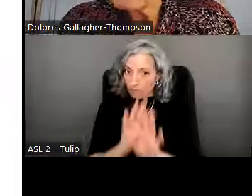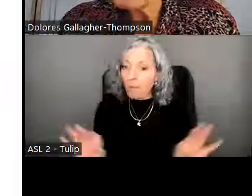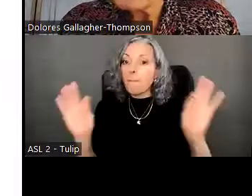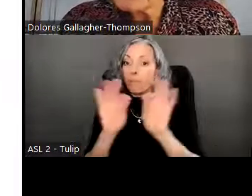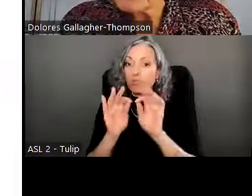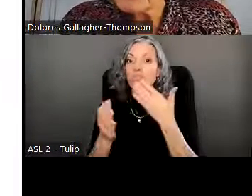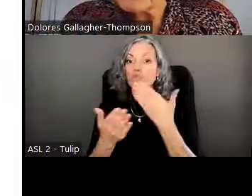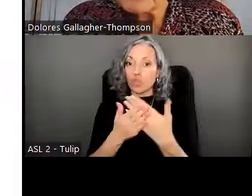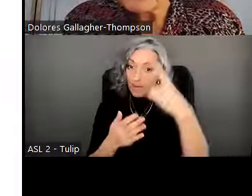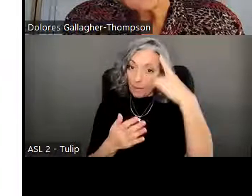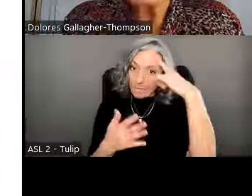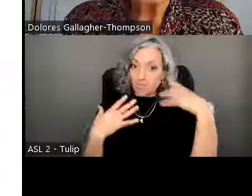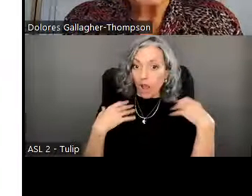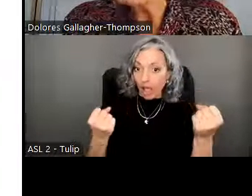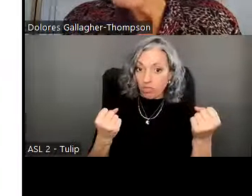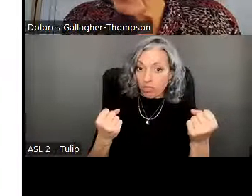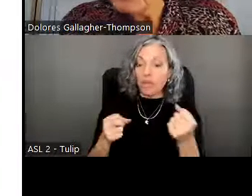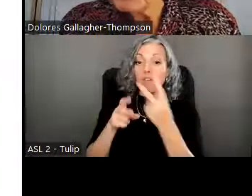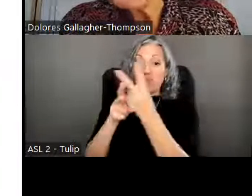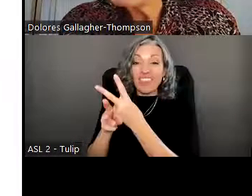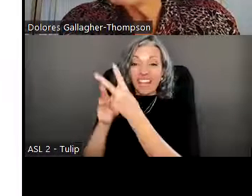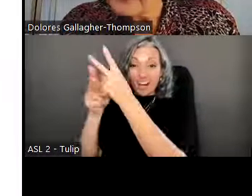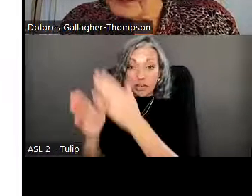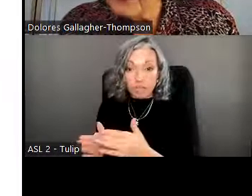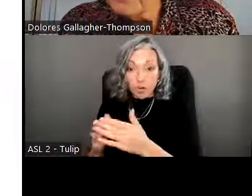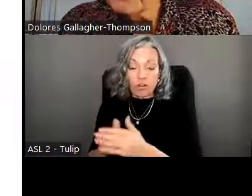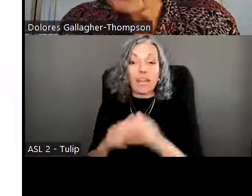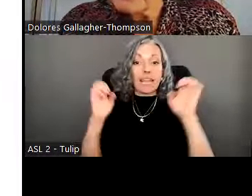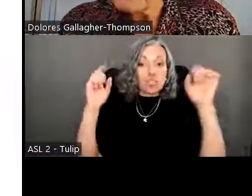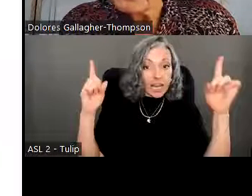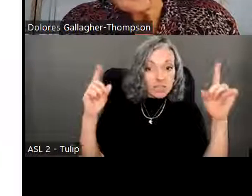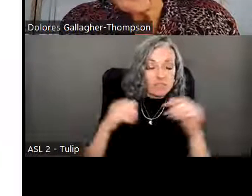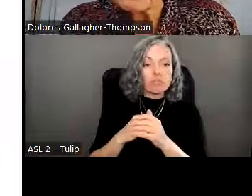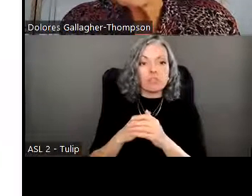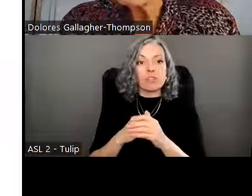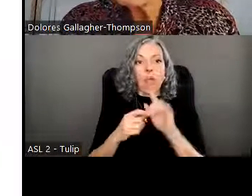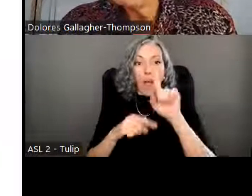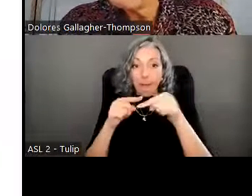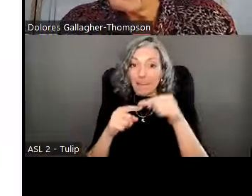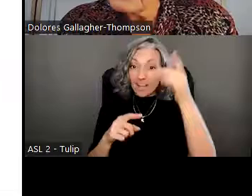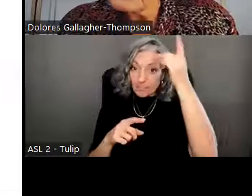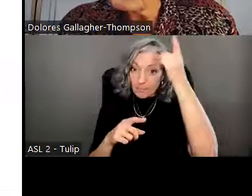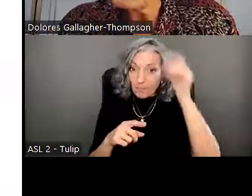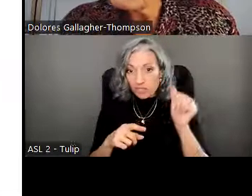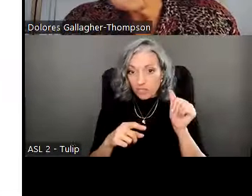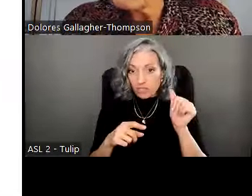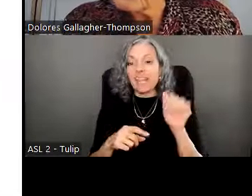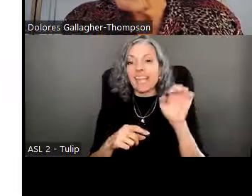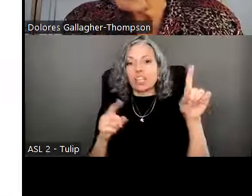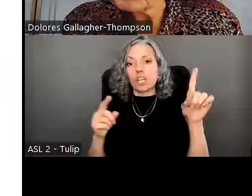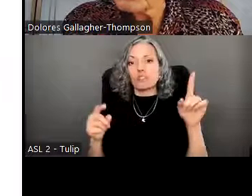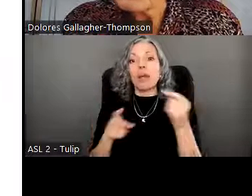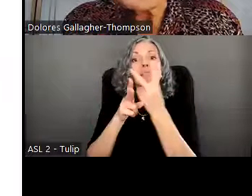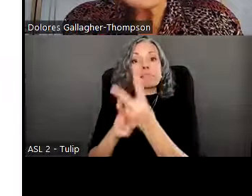good mental health of the caregiver, which is, first of all, education about dementia, and then education about